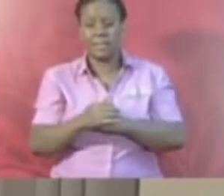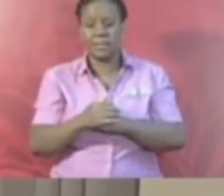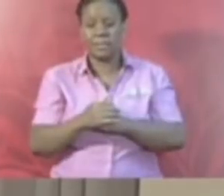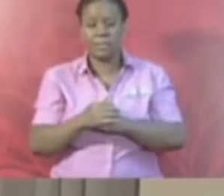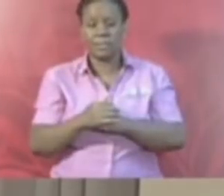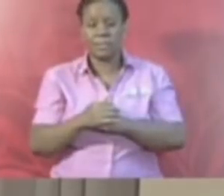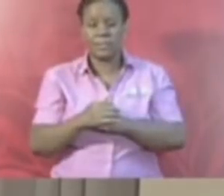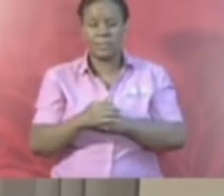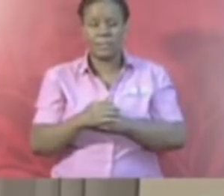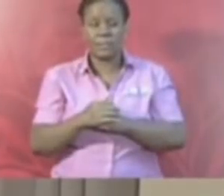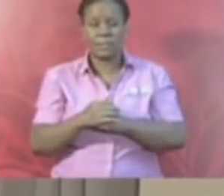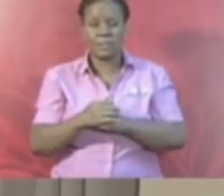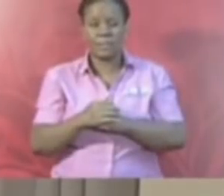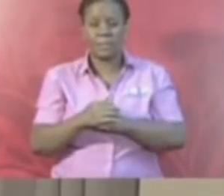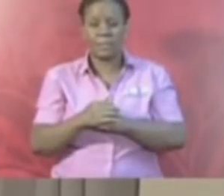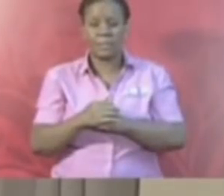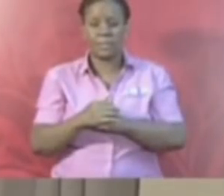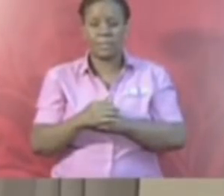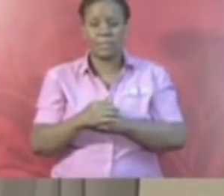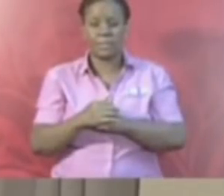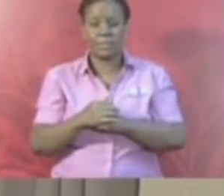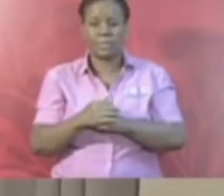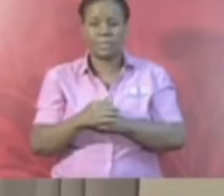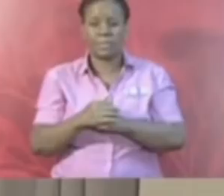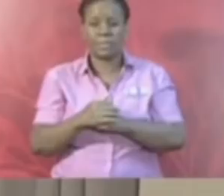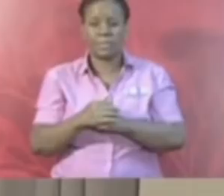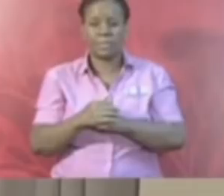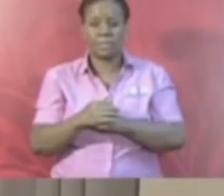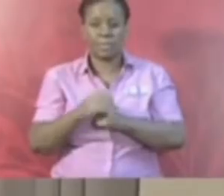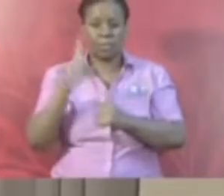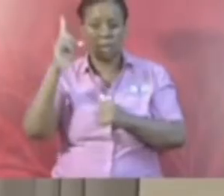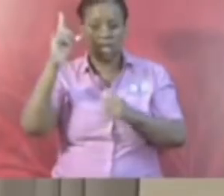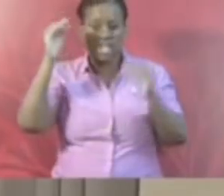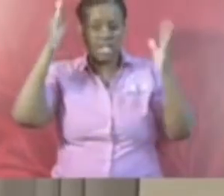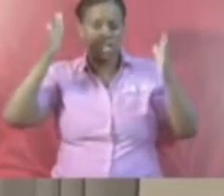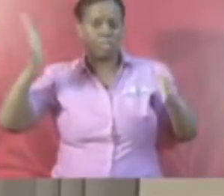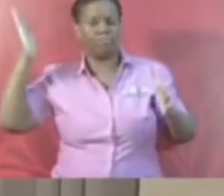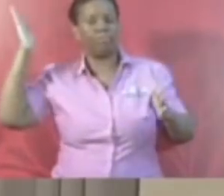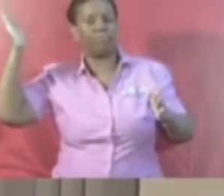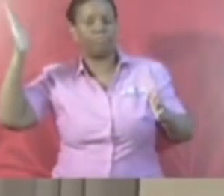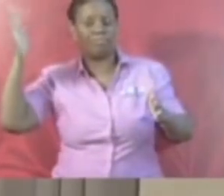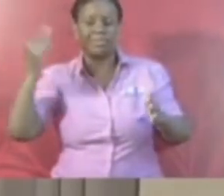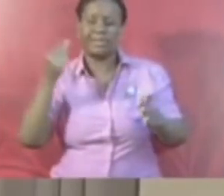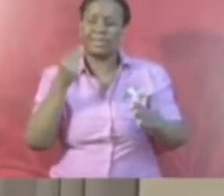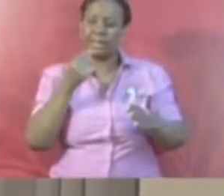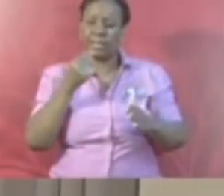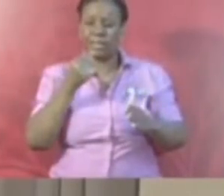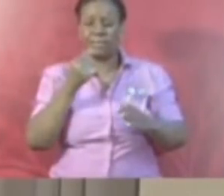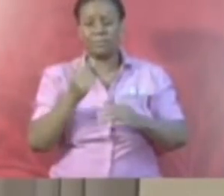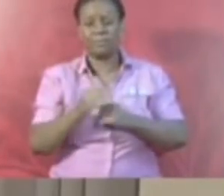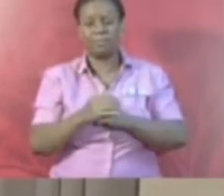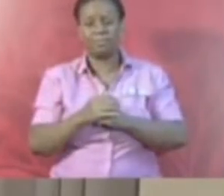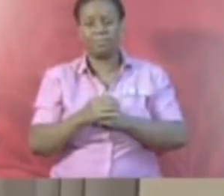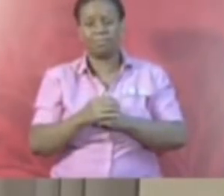One of the professors, his name is Thorsten Quandt, said this: